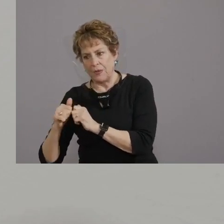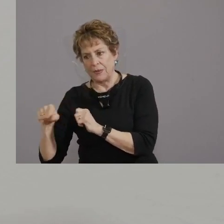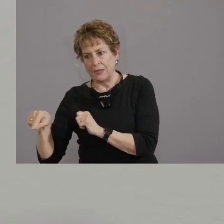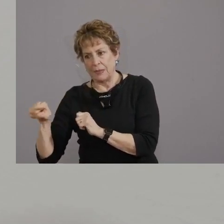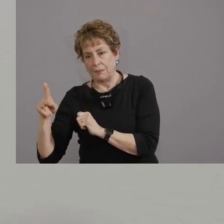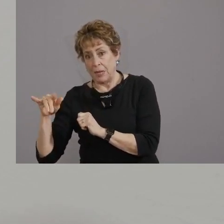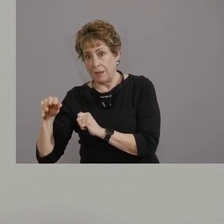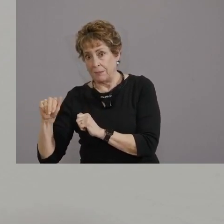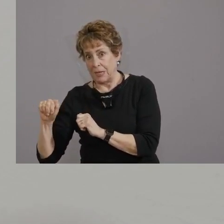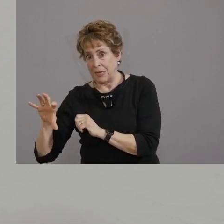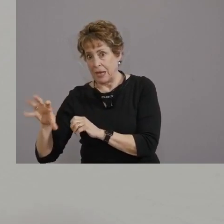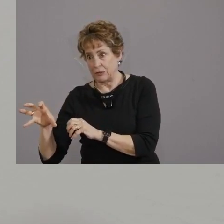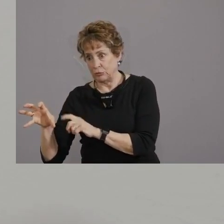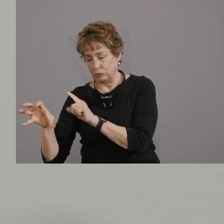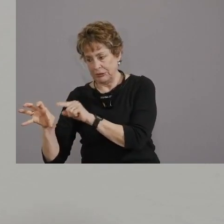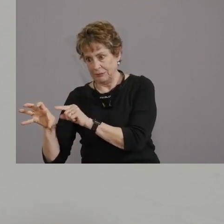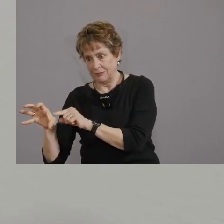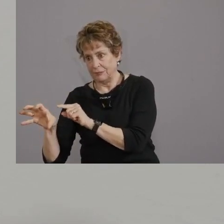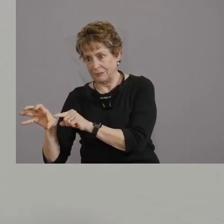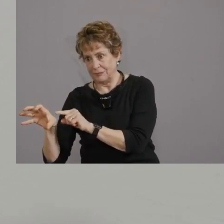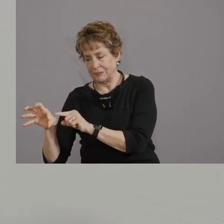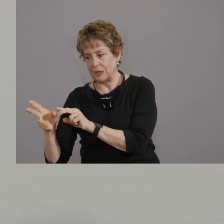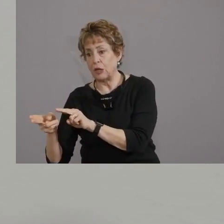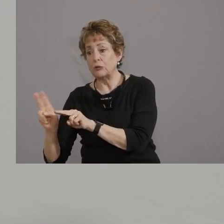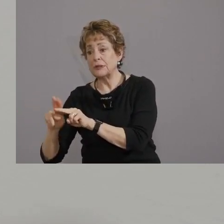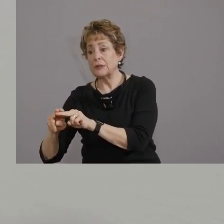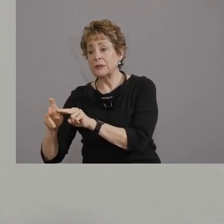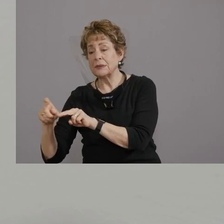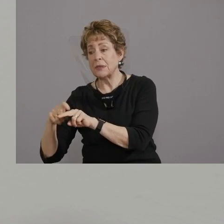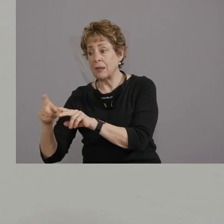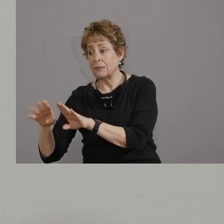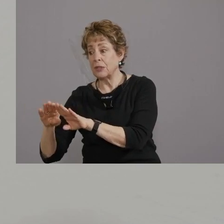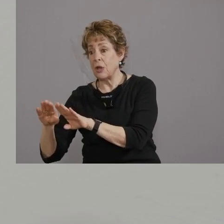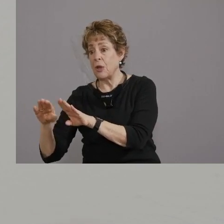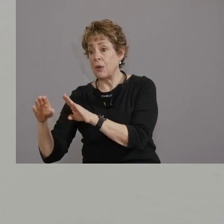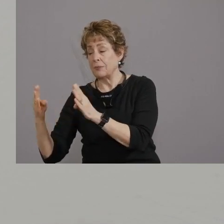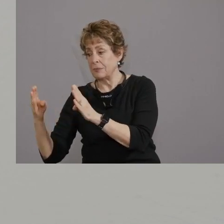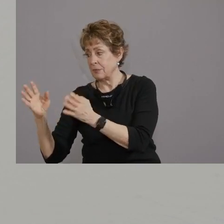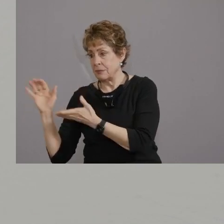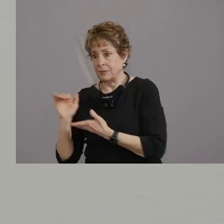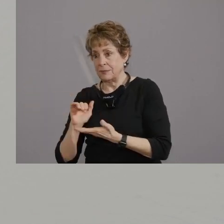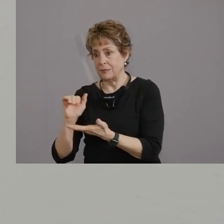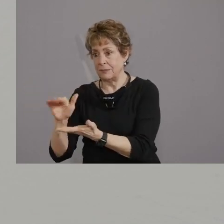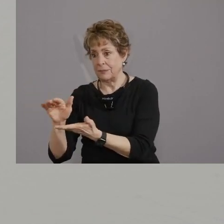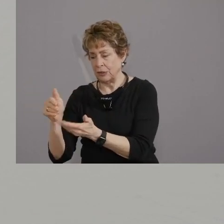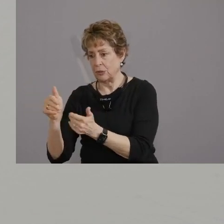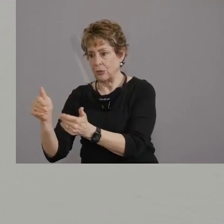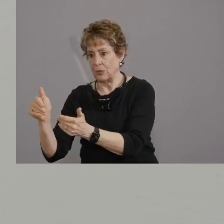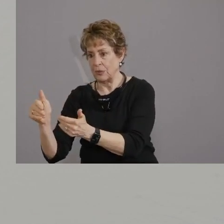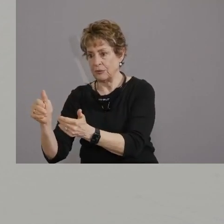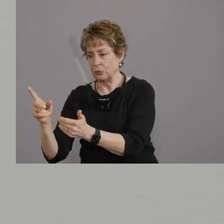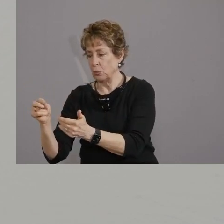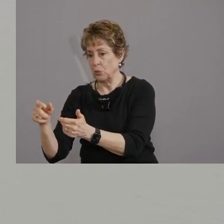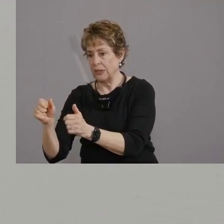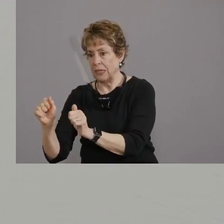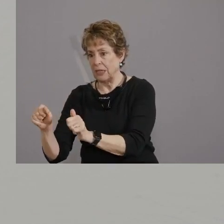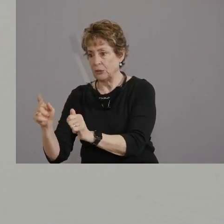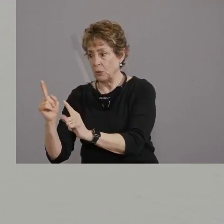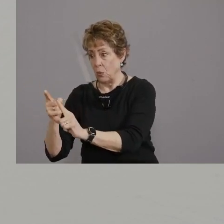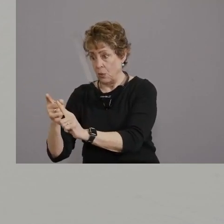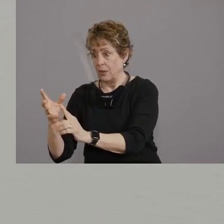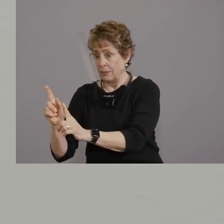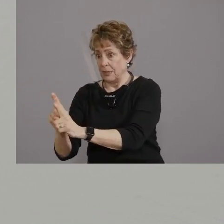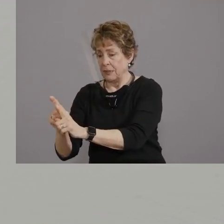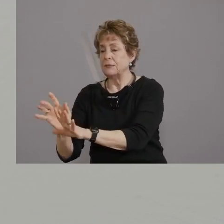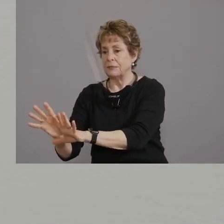the time that they are open, and to give them the vaccine for them to be able to do their stated goals. So we're working with each